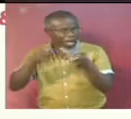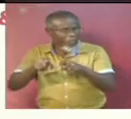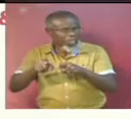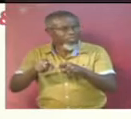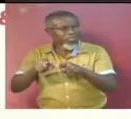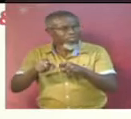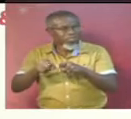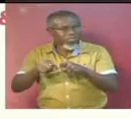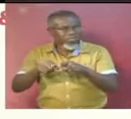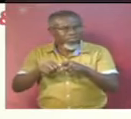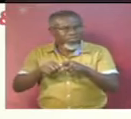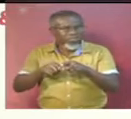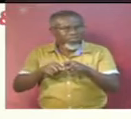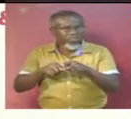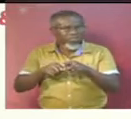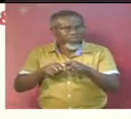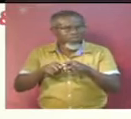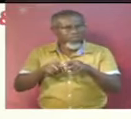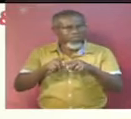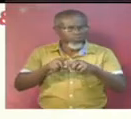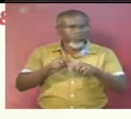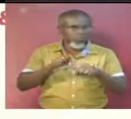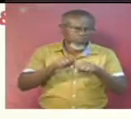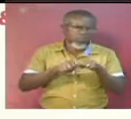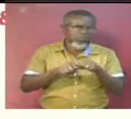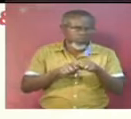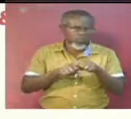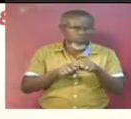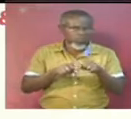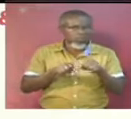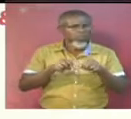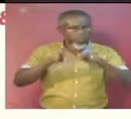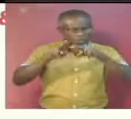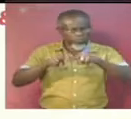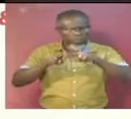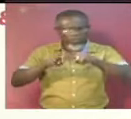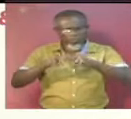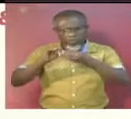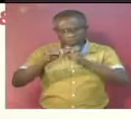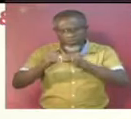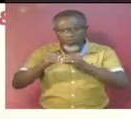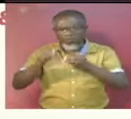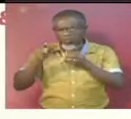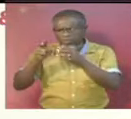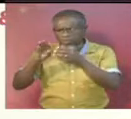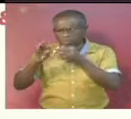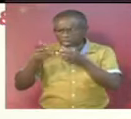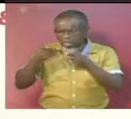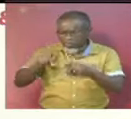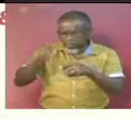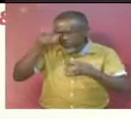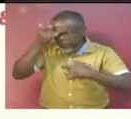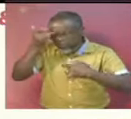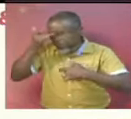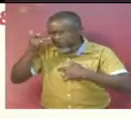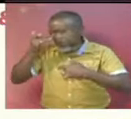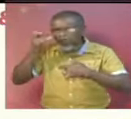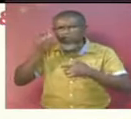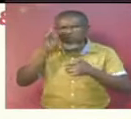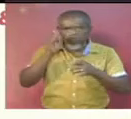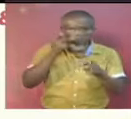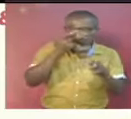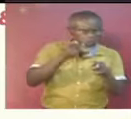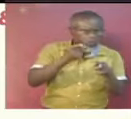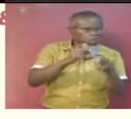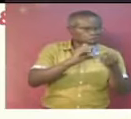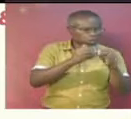do expect that we would see, as a result of the number of cases that we had and the number of deaths that arose out of it, that we expect